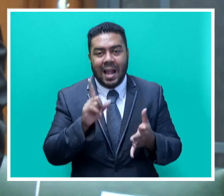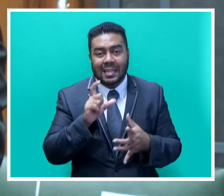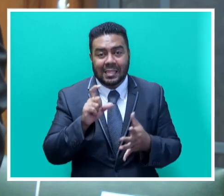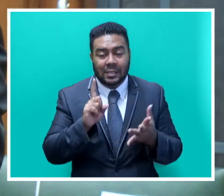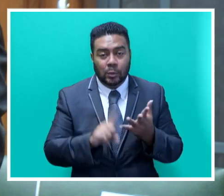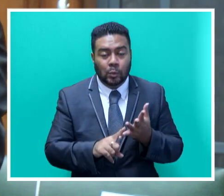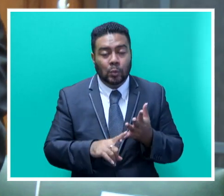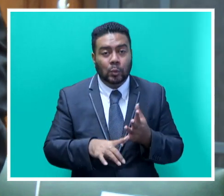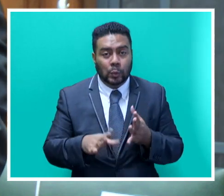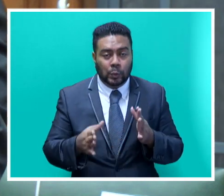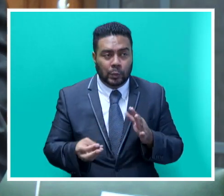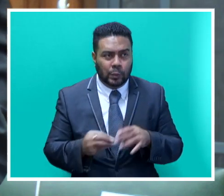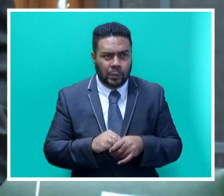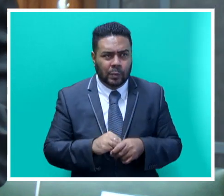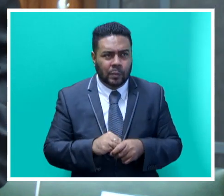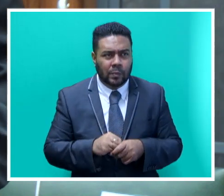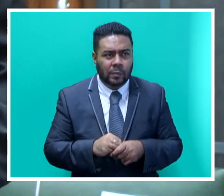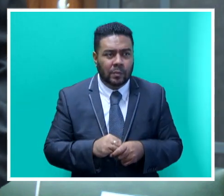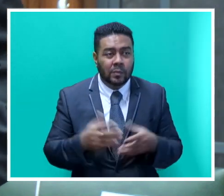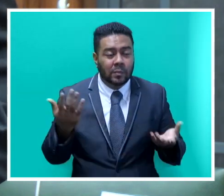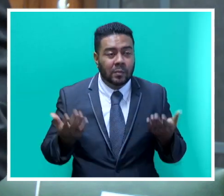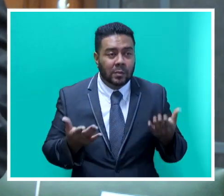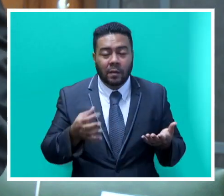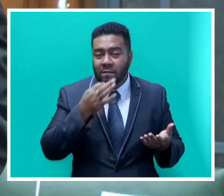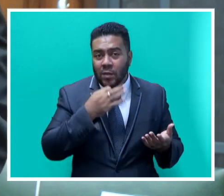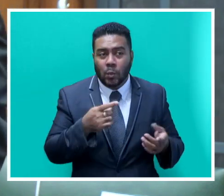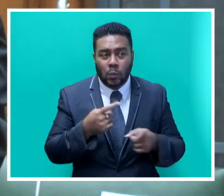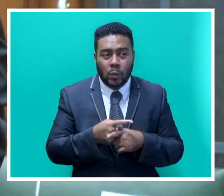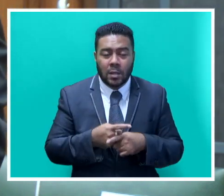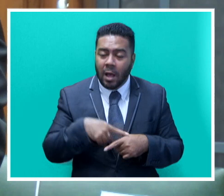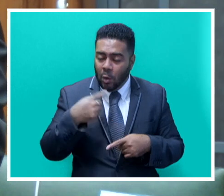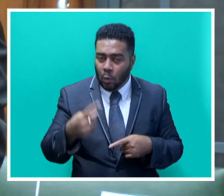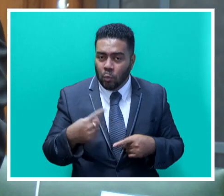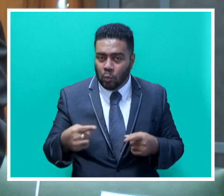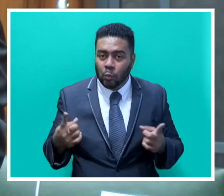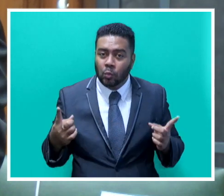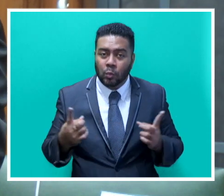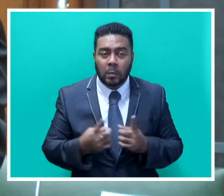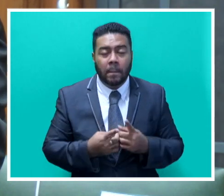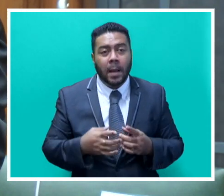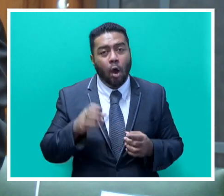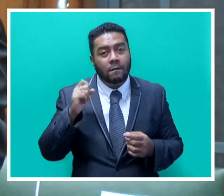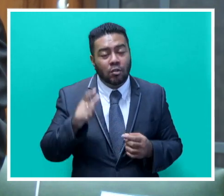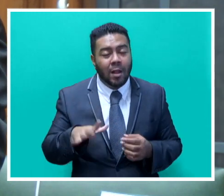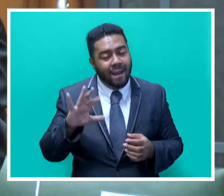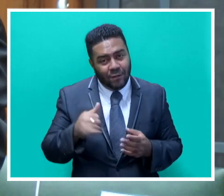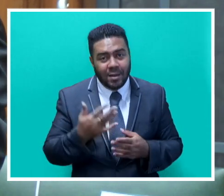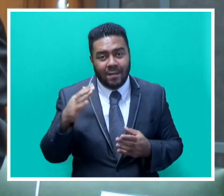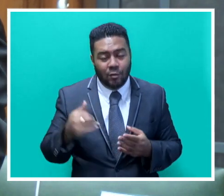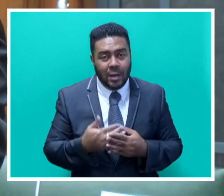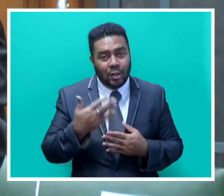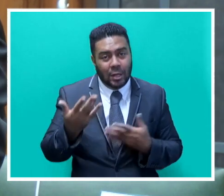as compared to the previous 2 weeks. Honourable Speaker, sir, I continue to meet with my officials every day to discuss the